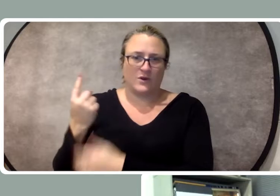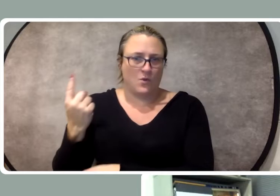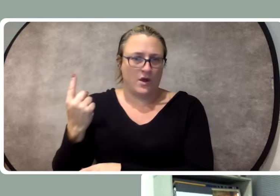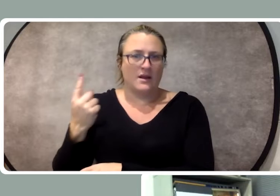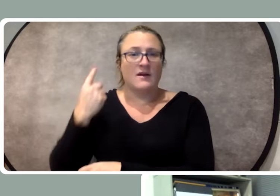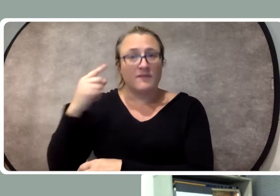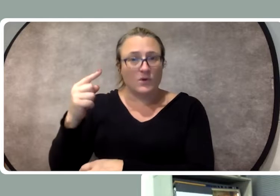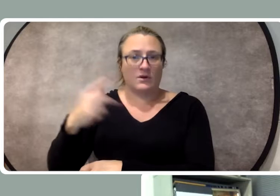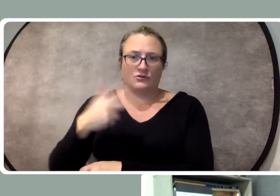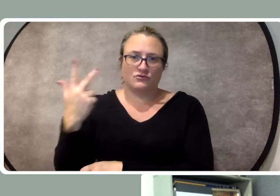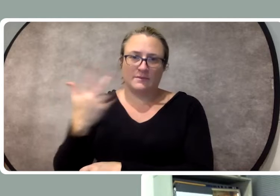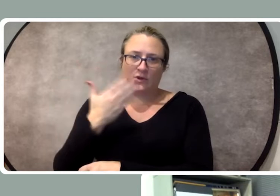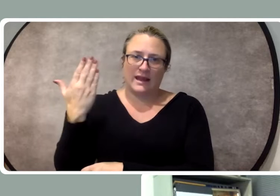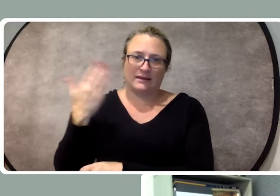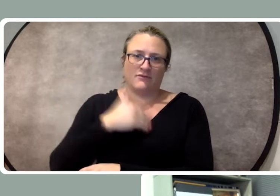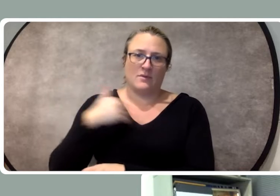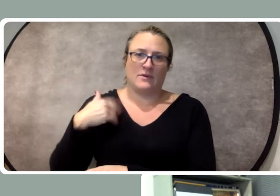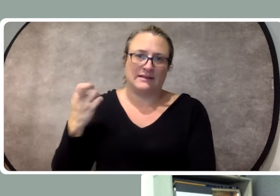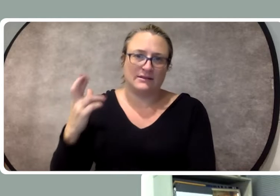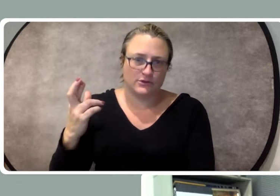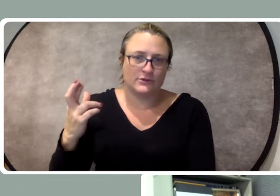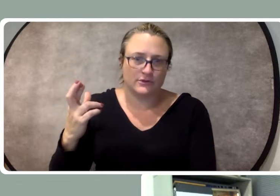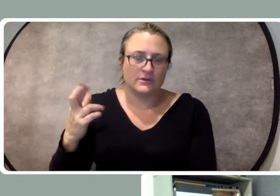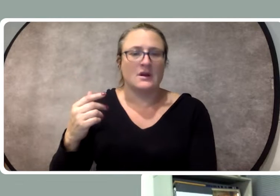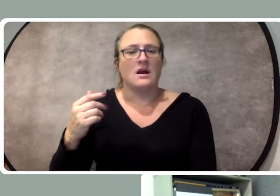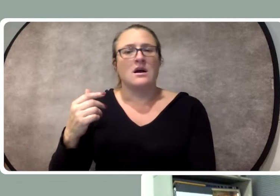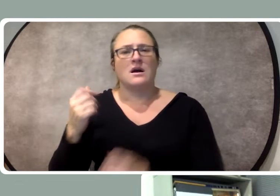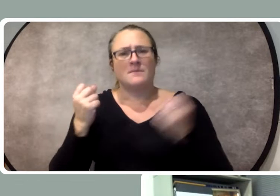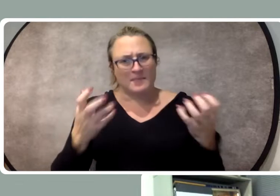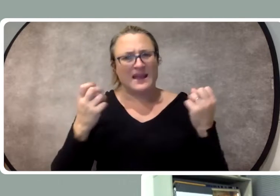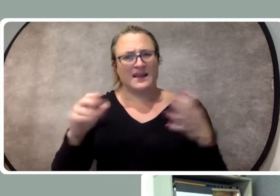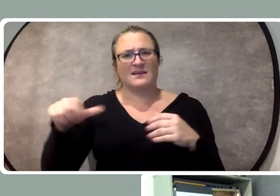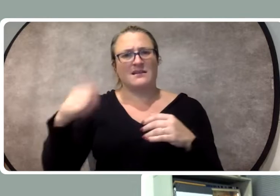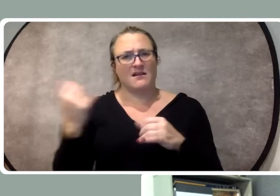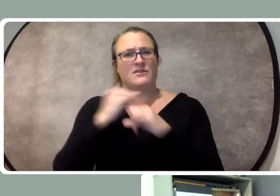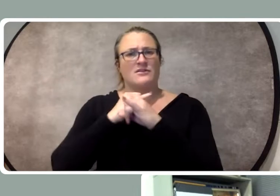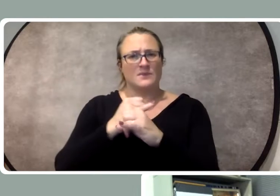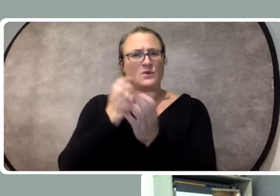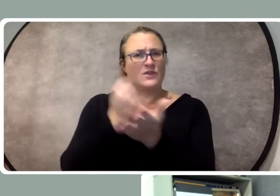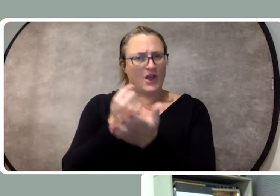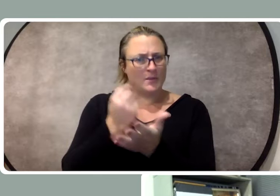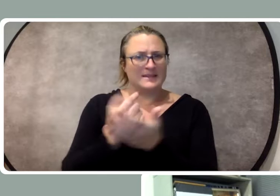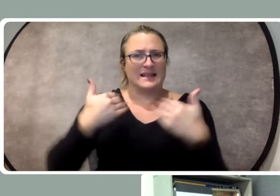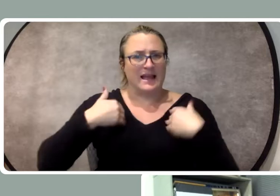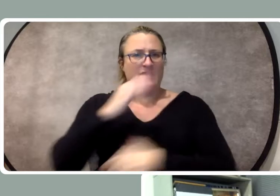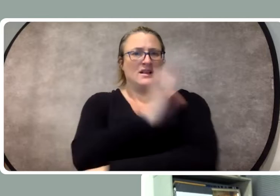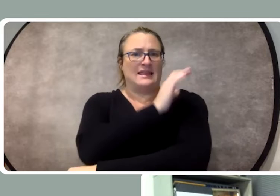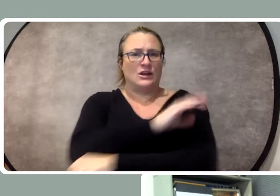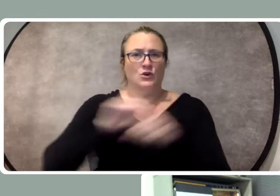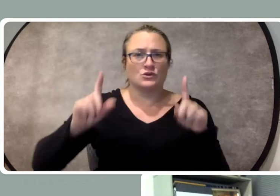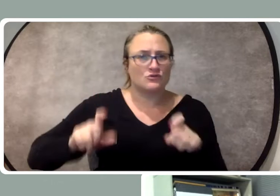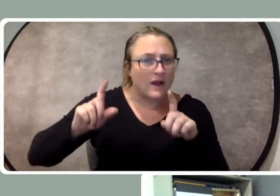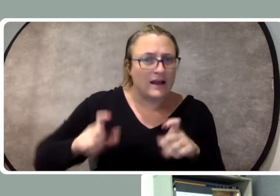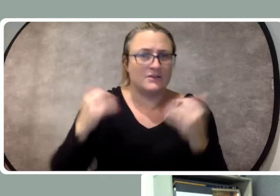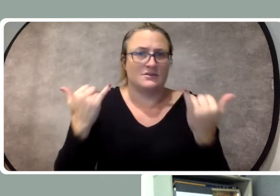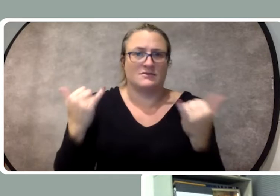negative breast cancer. There are many, many other immune therapies which are in clinical trials to see if